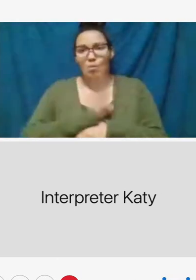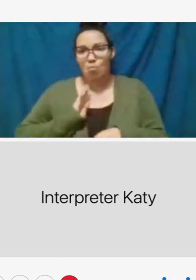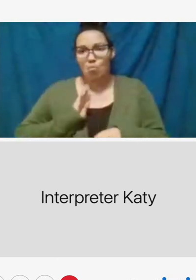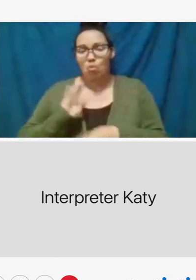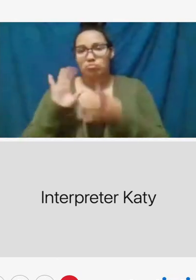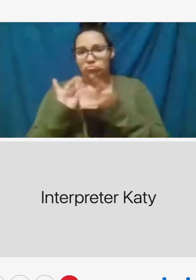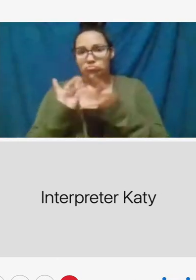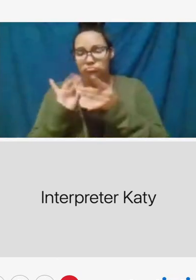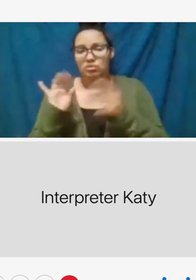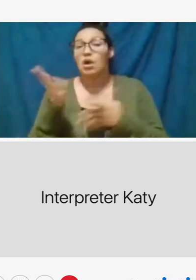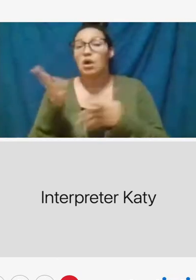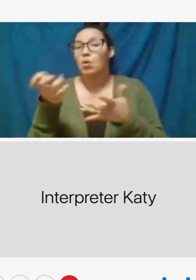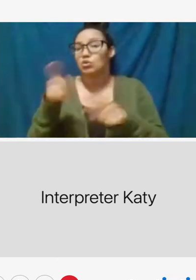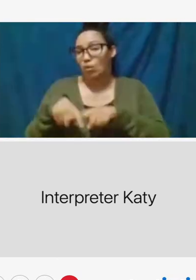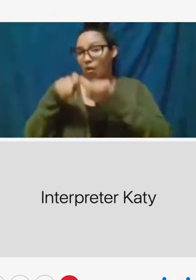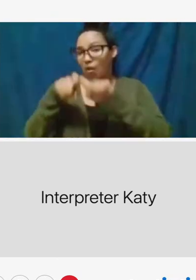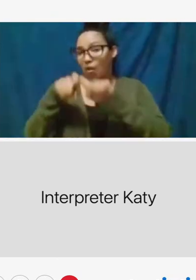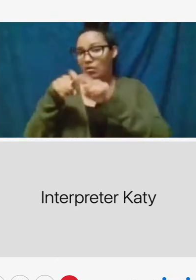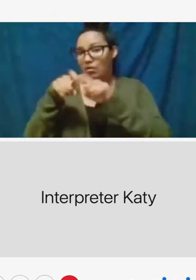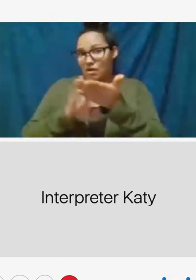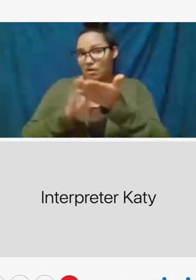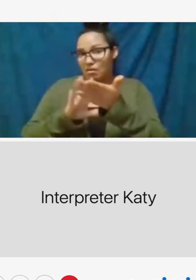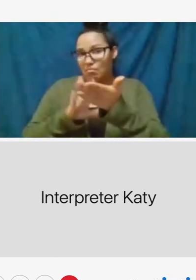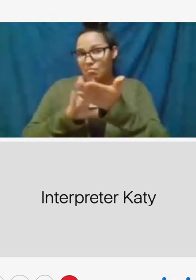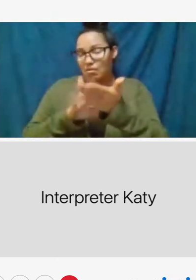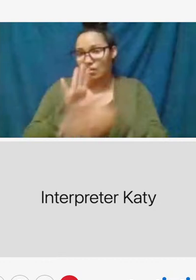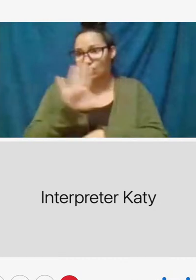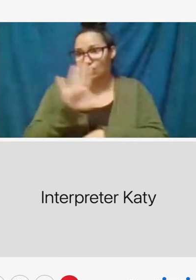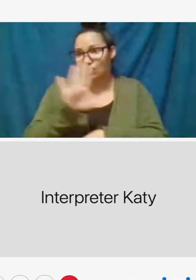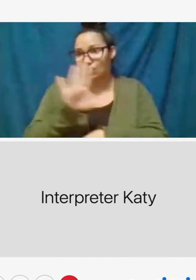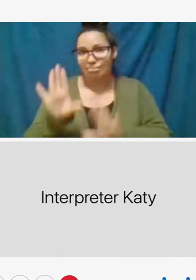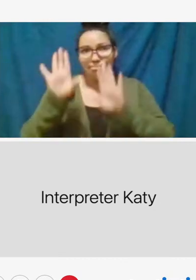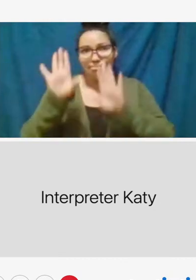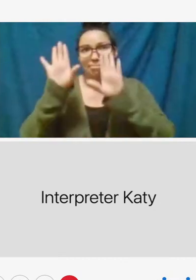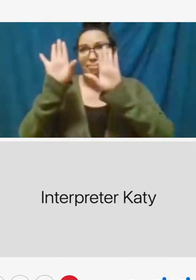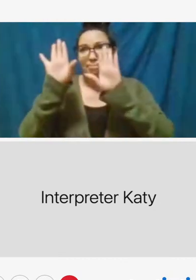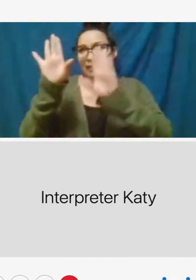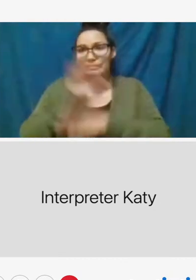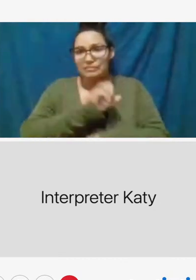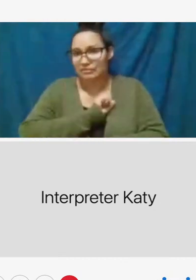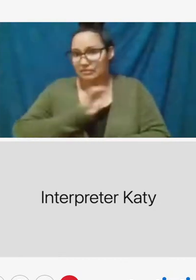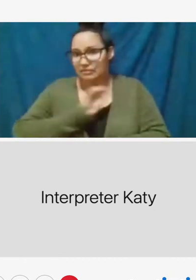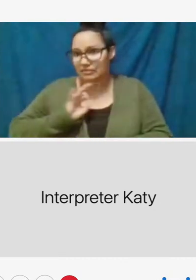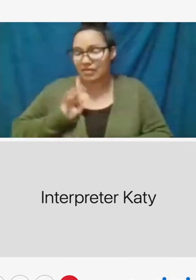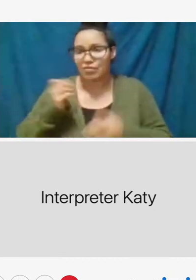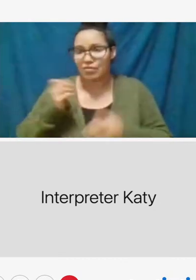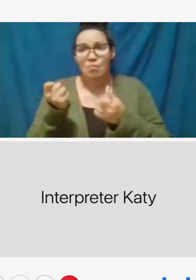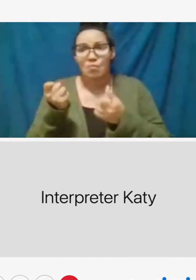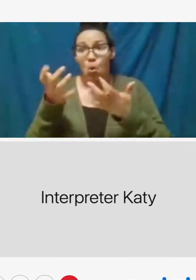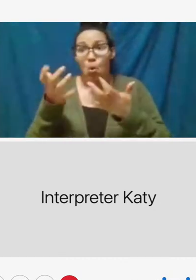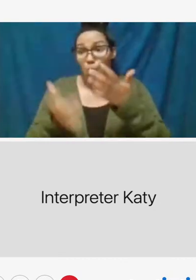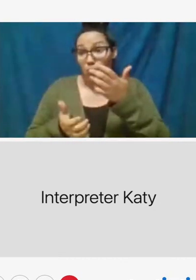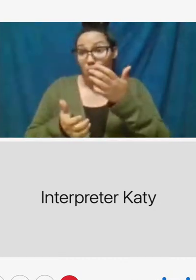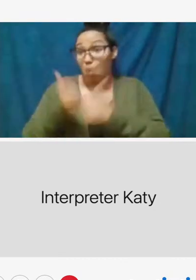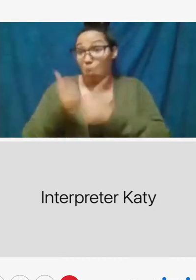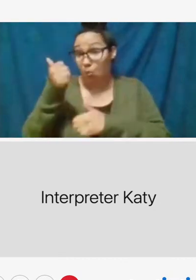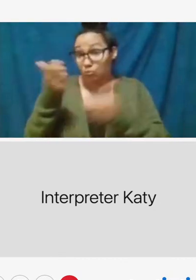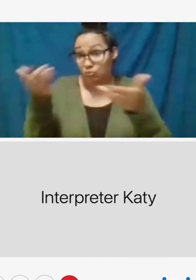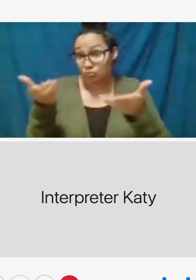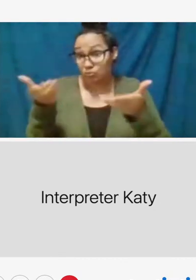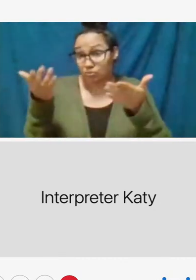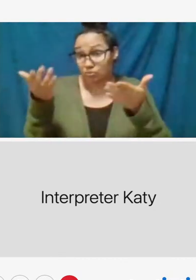to applaud your amazing staff a lot of them are here today they're here um you know to